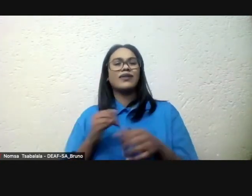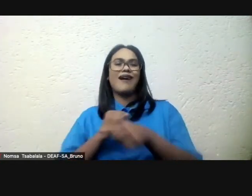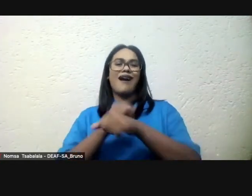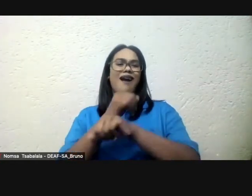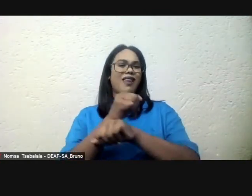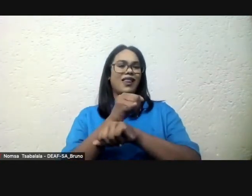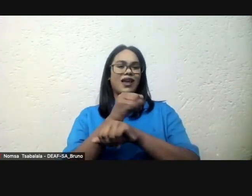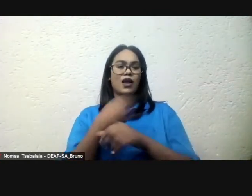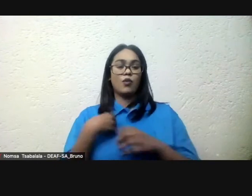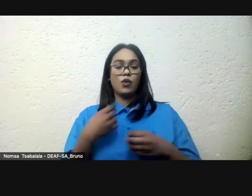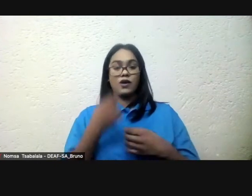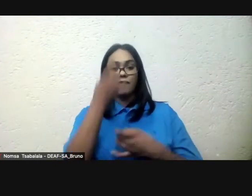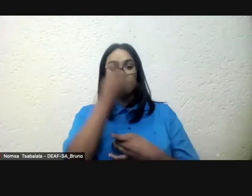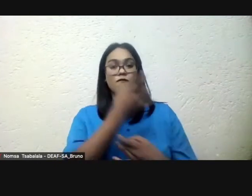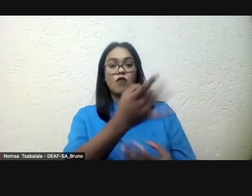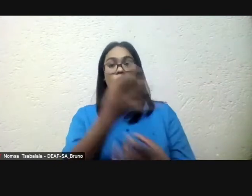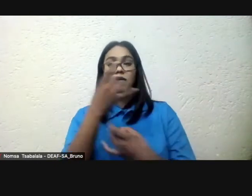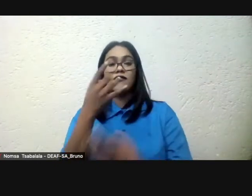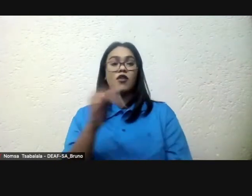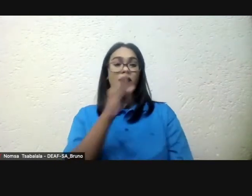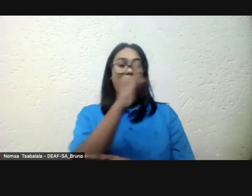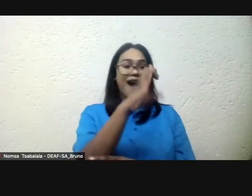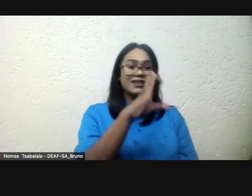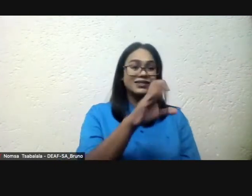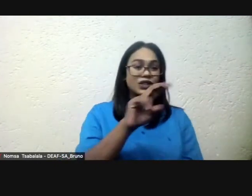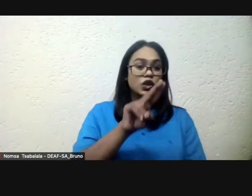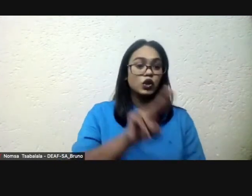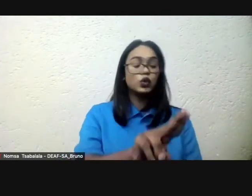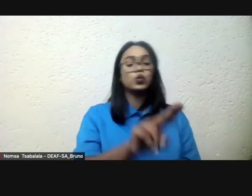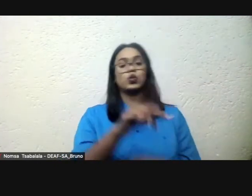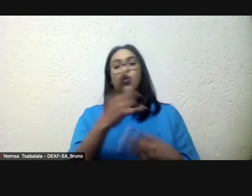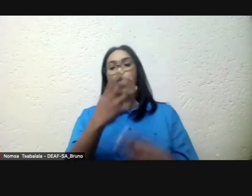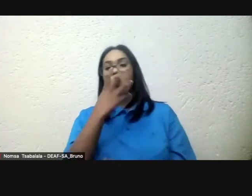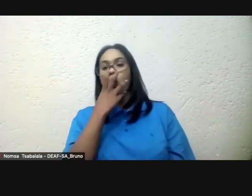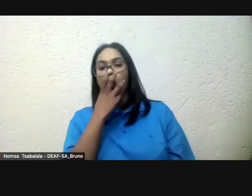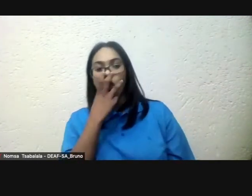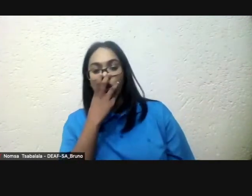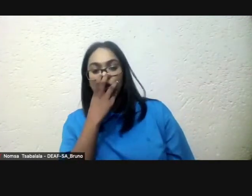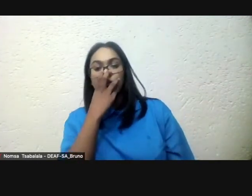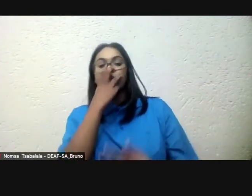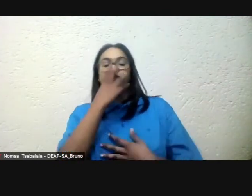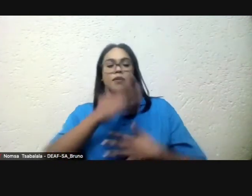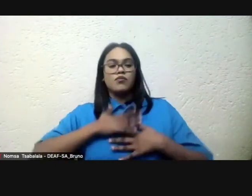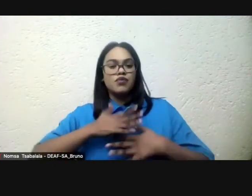patients in ICU, ventilated, on oxygen, but it takes time for the,